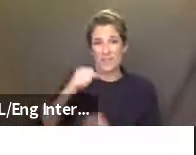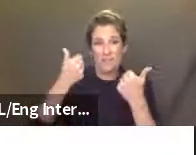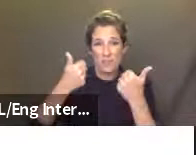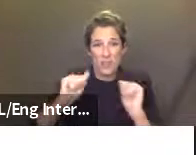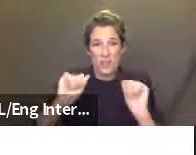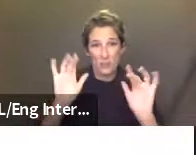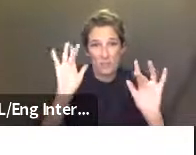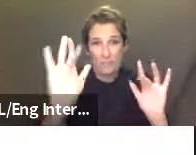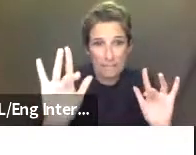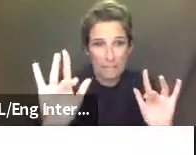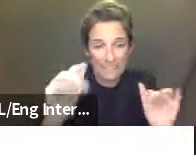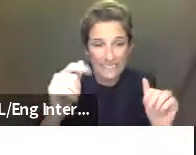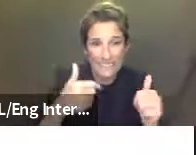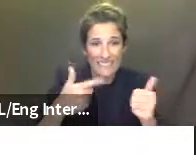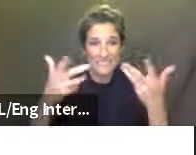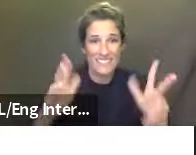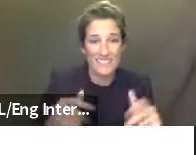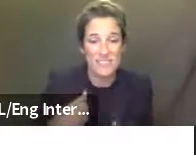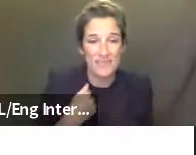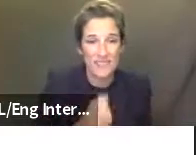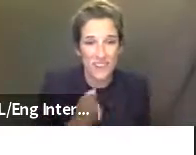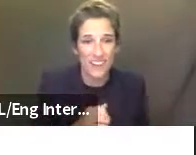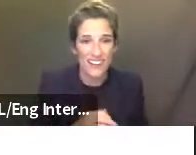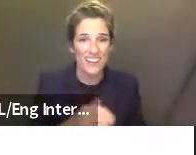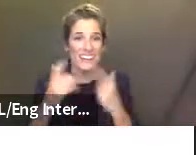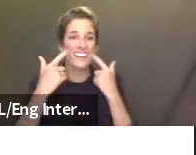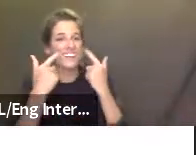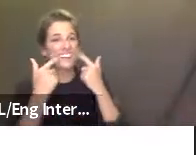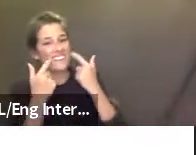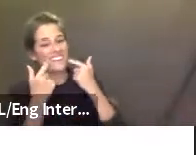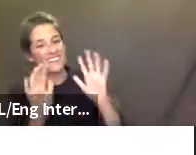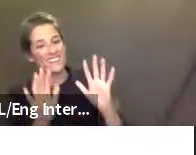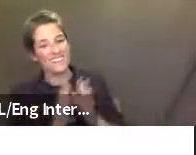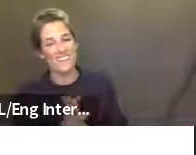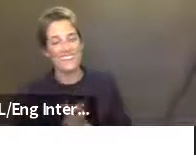hard when I'm sharing my screen. Okay, bye everybody.